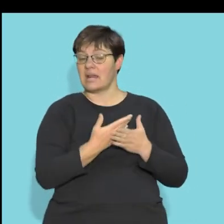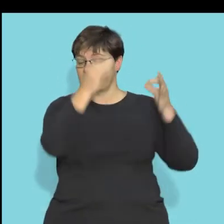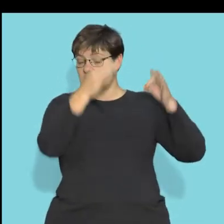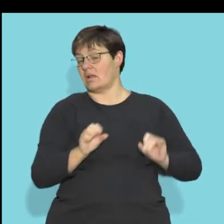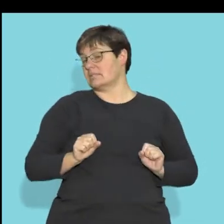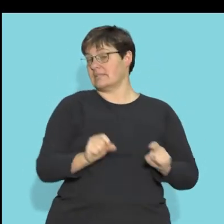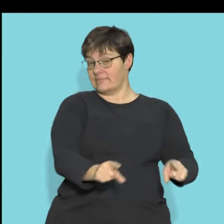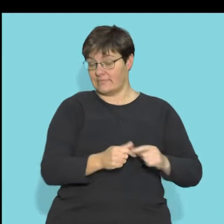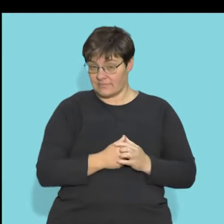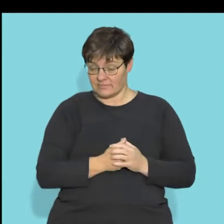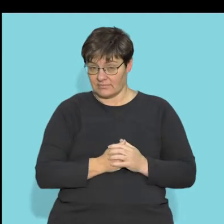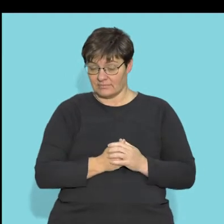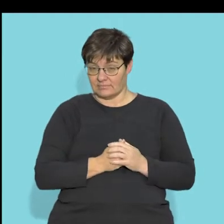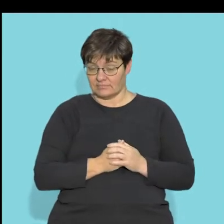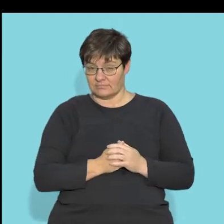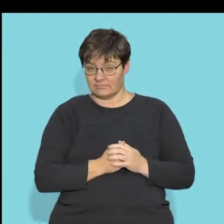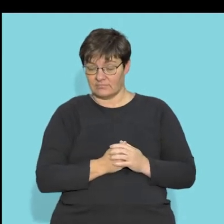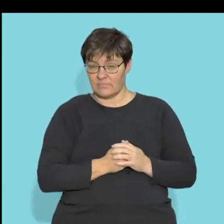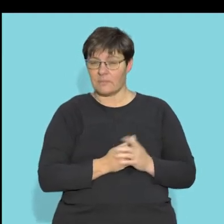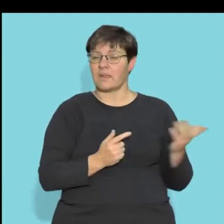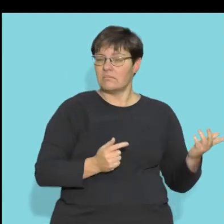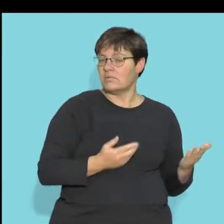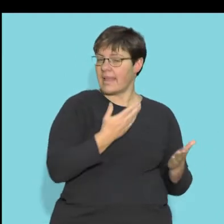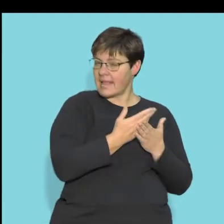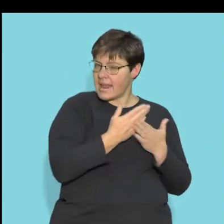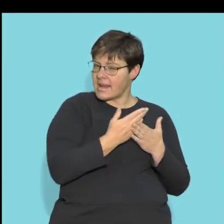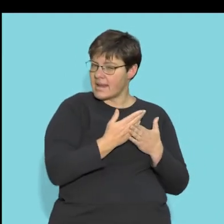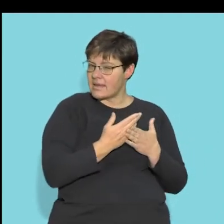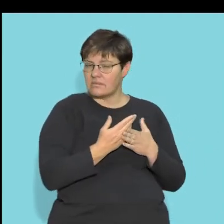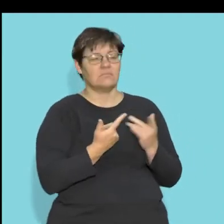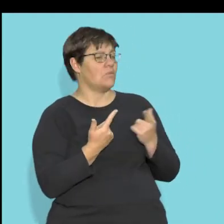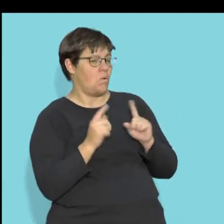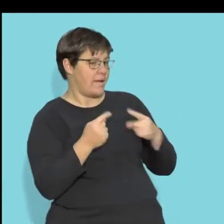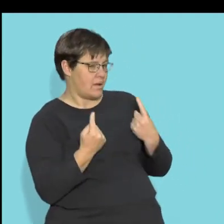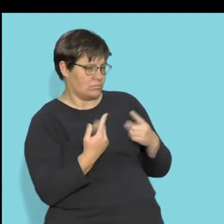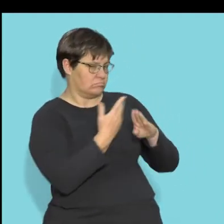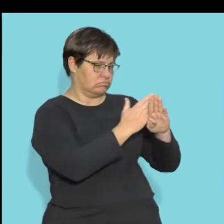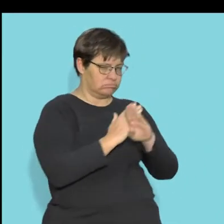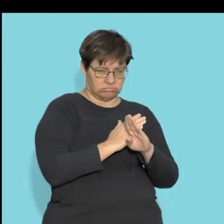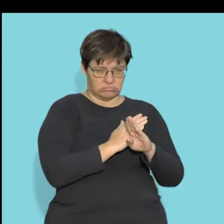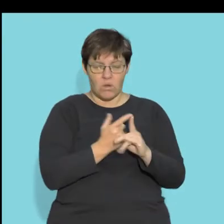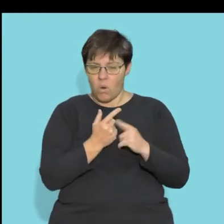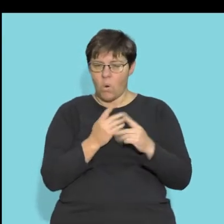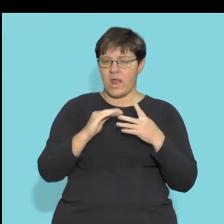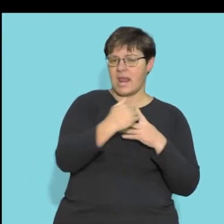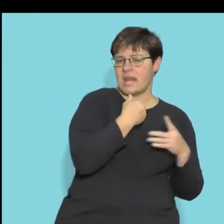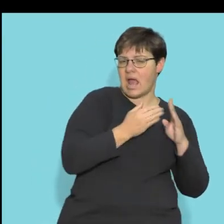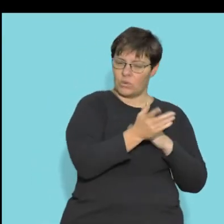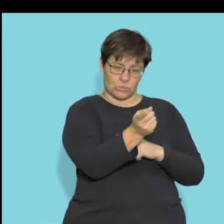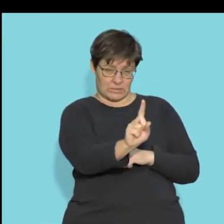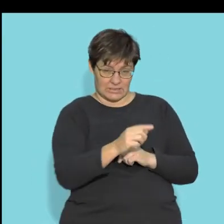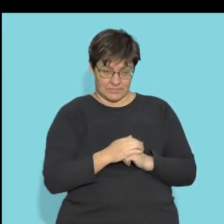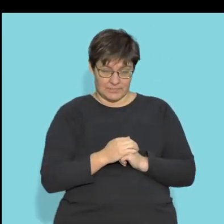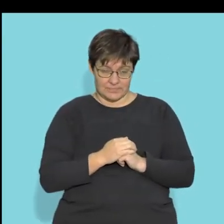that mean? It is going to decide what moves in and what moves out. Now, when